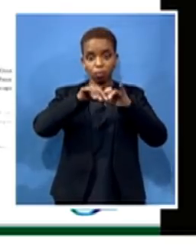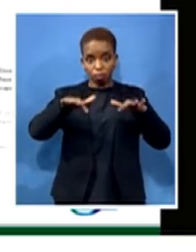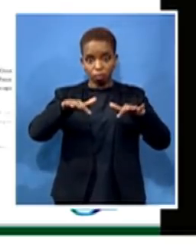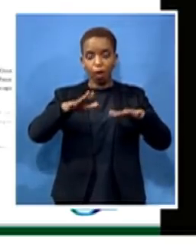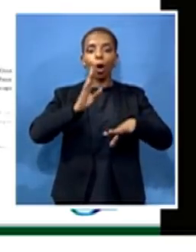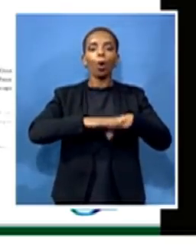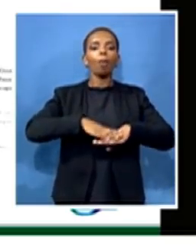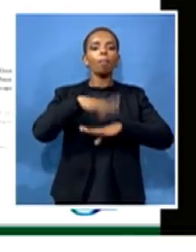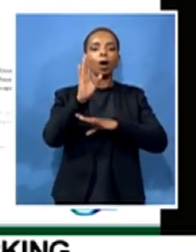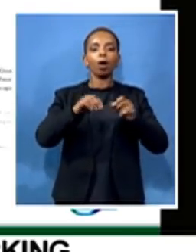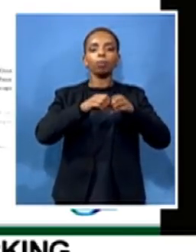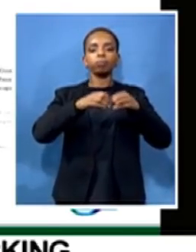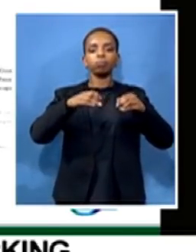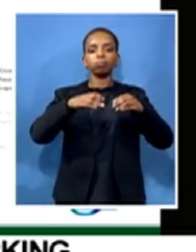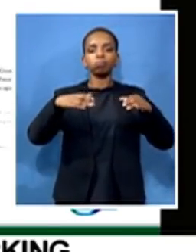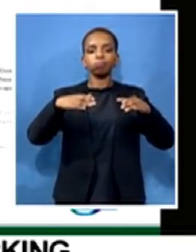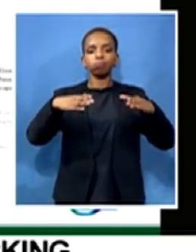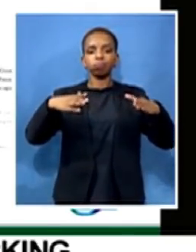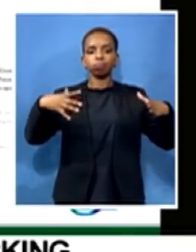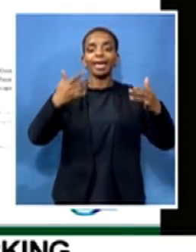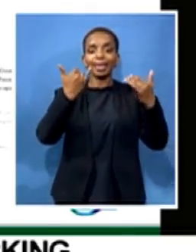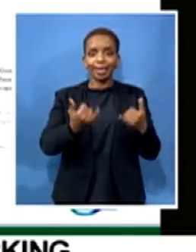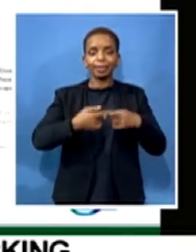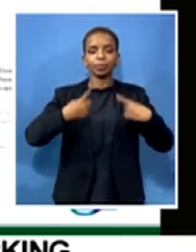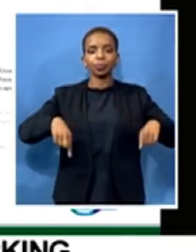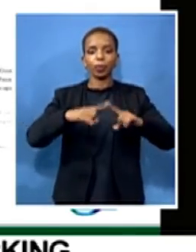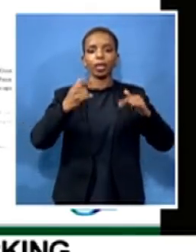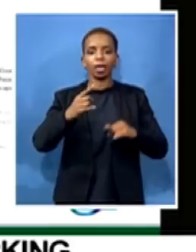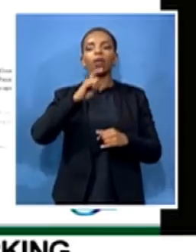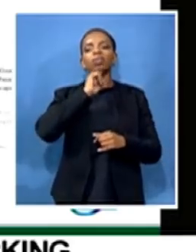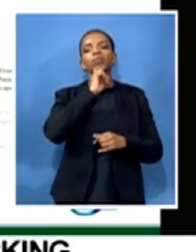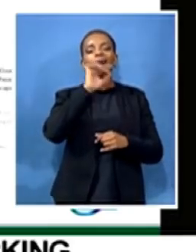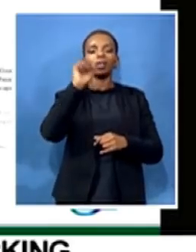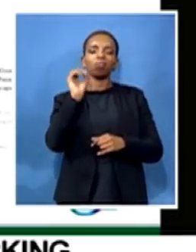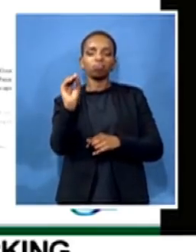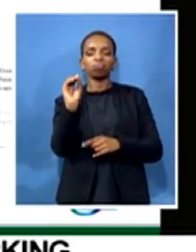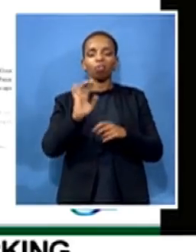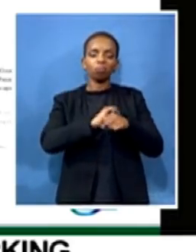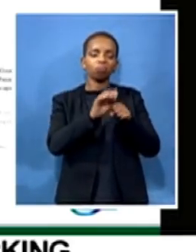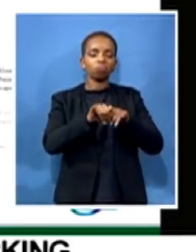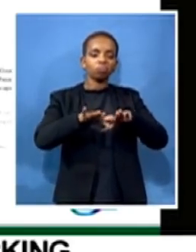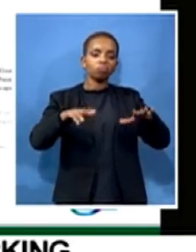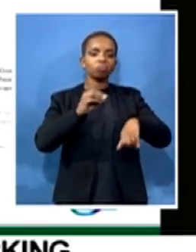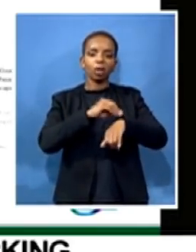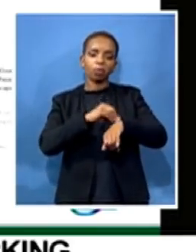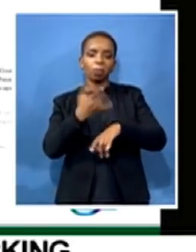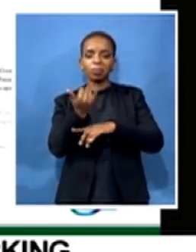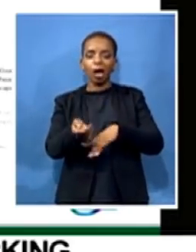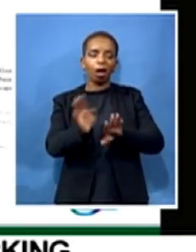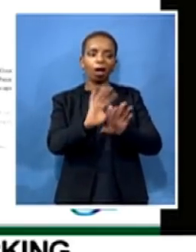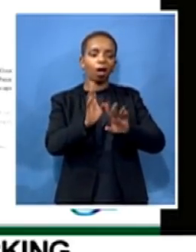used to the fact that there is COVID-19, but it's a little bit more problematic now than it was before. What we have